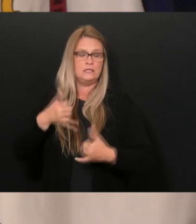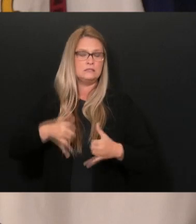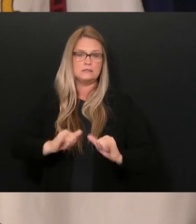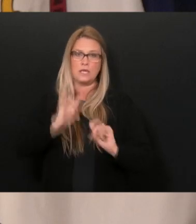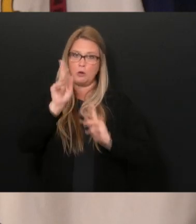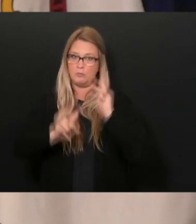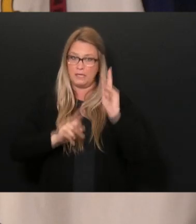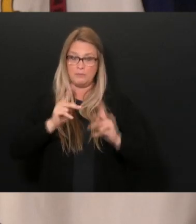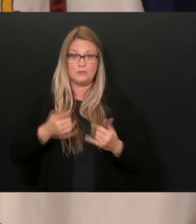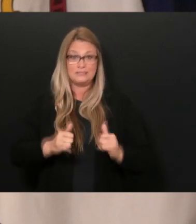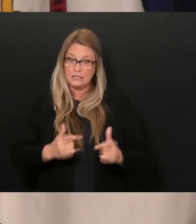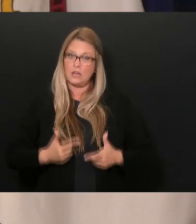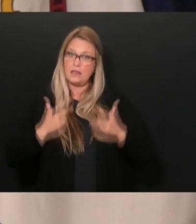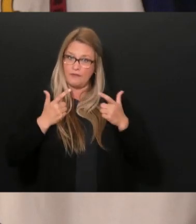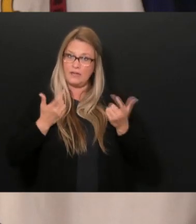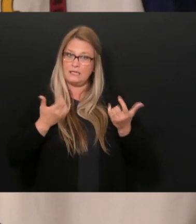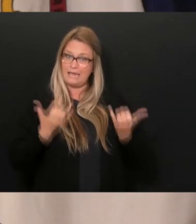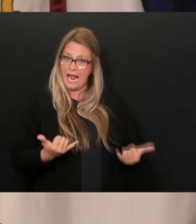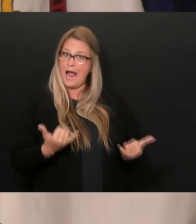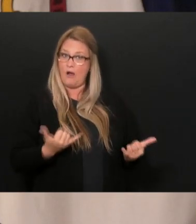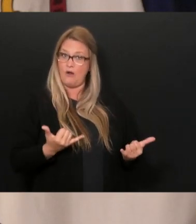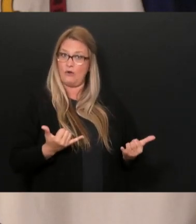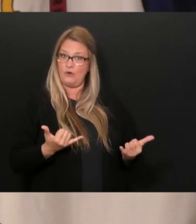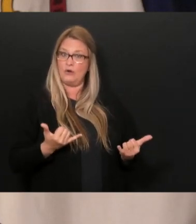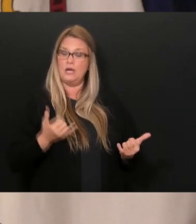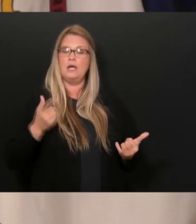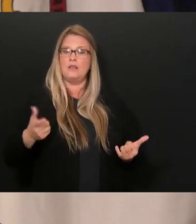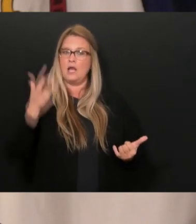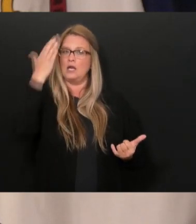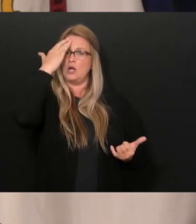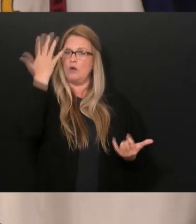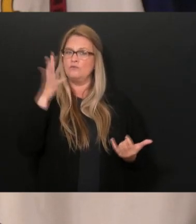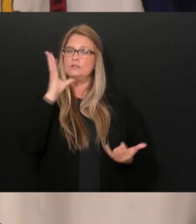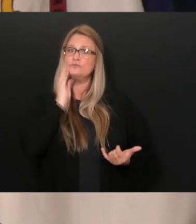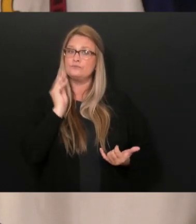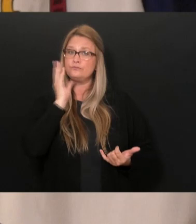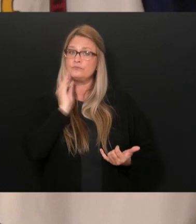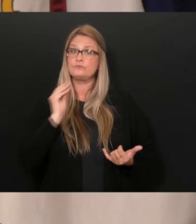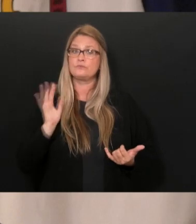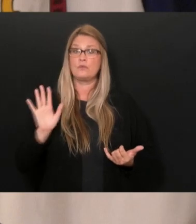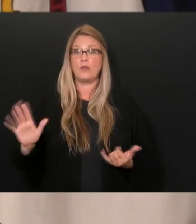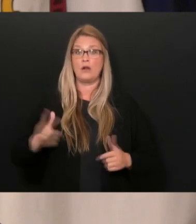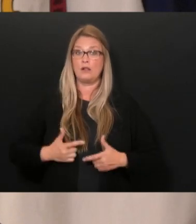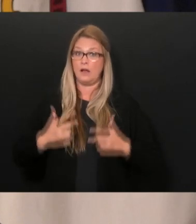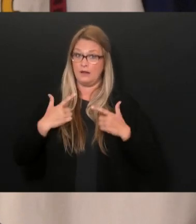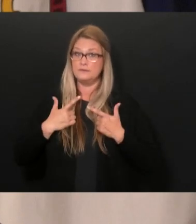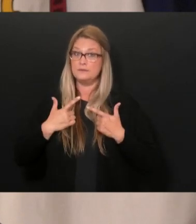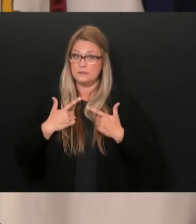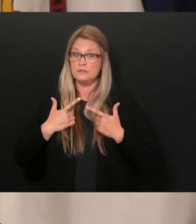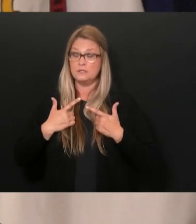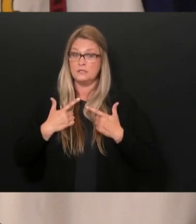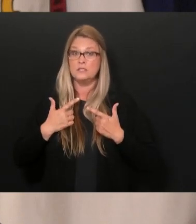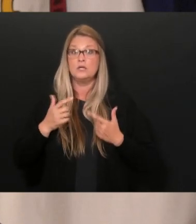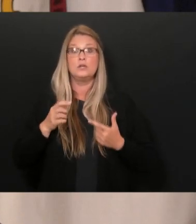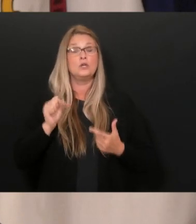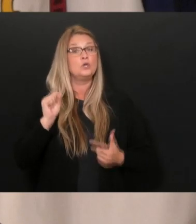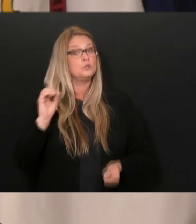there that did live through that depression, and they know what it was all alike and everything. And so